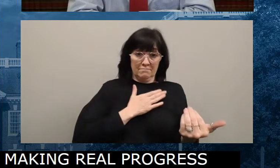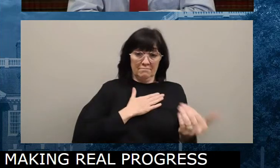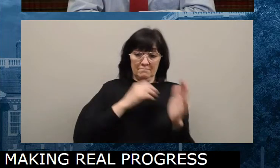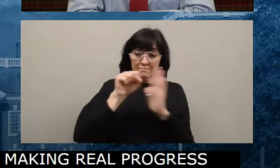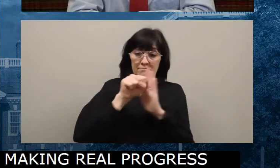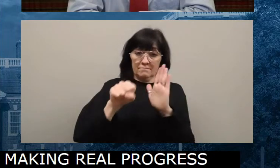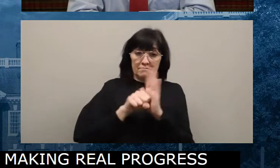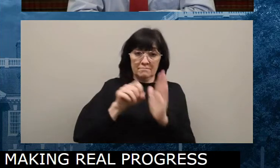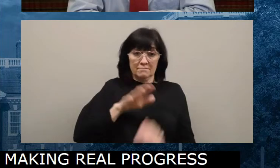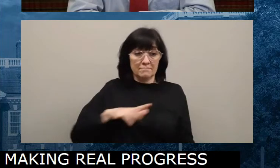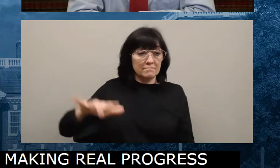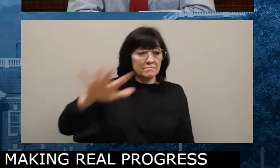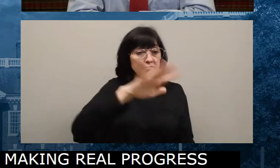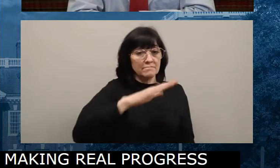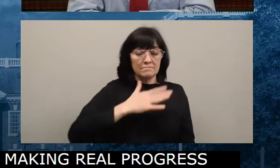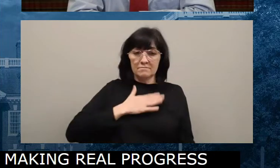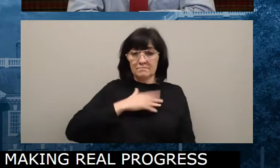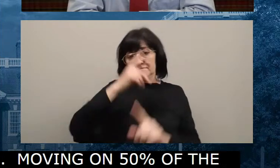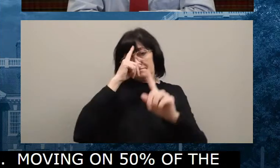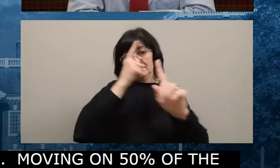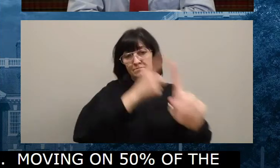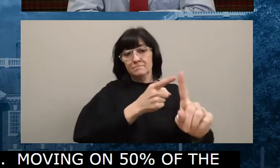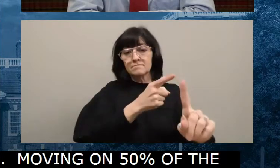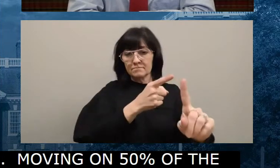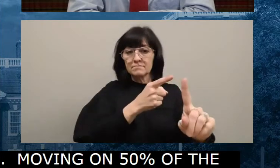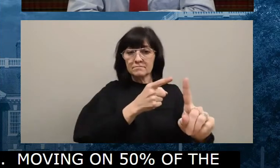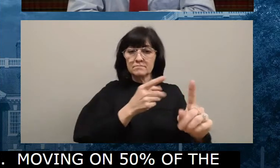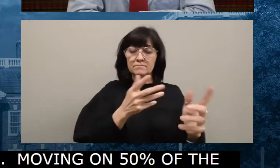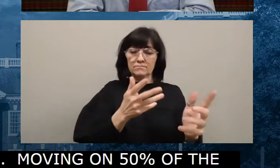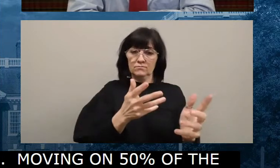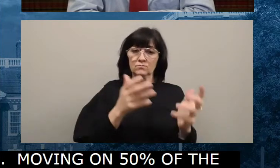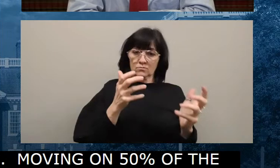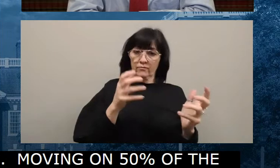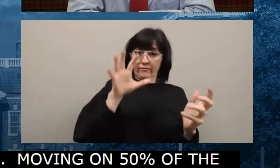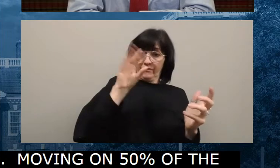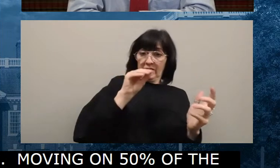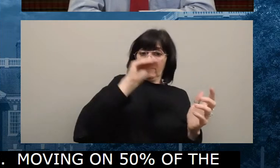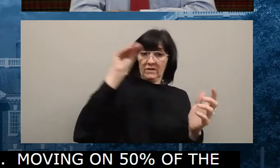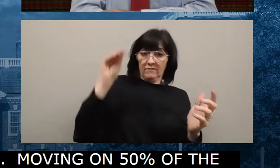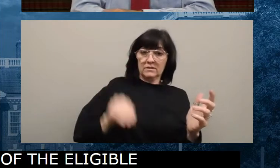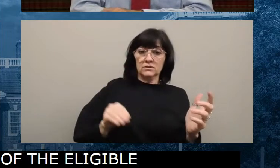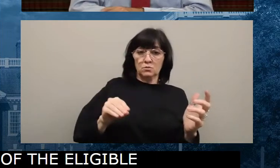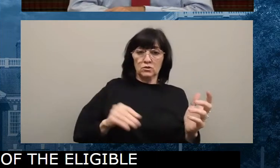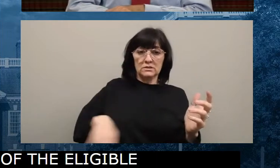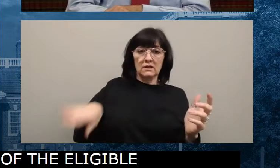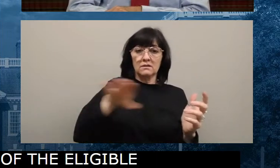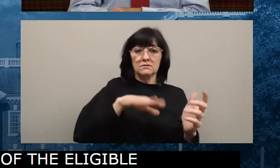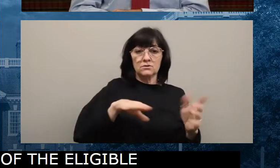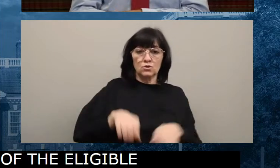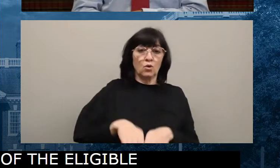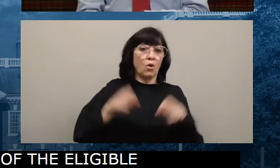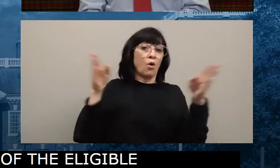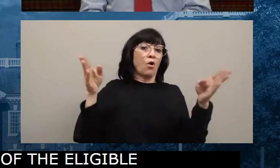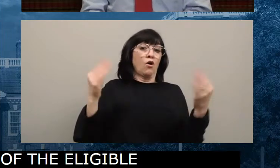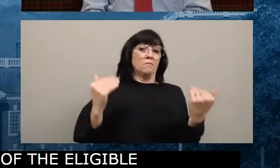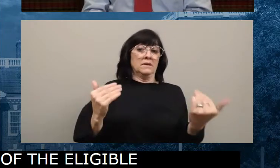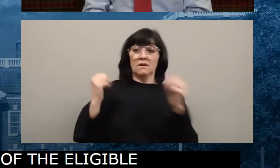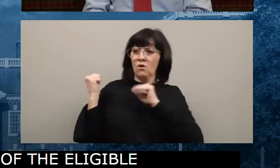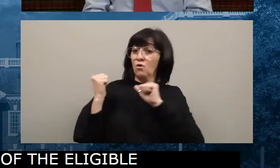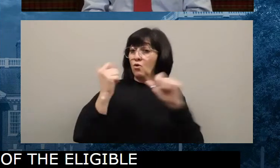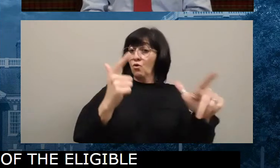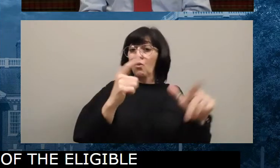state, 50% of the eligible population getting vaccinated, opened up to everyone that's